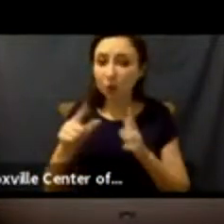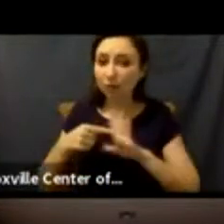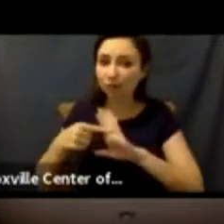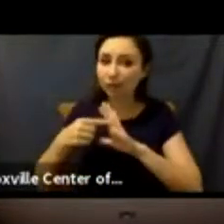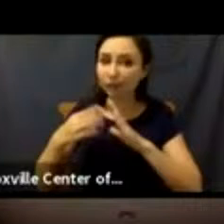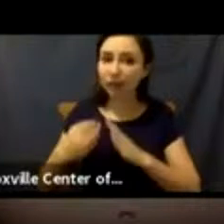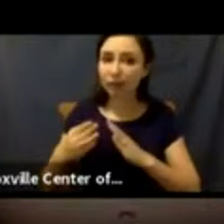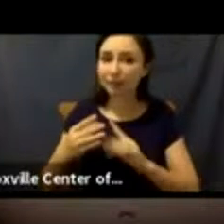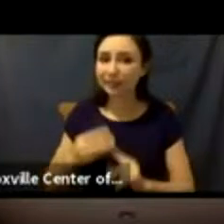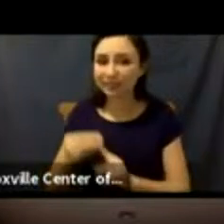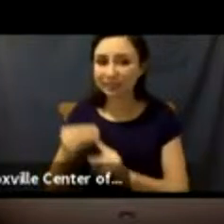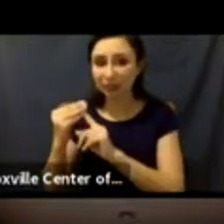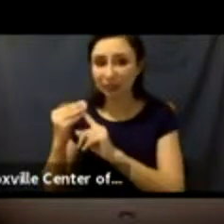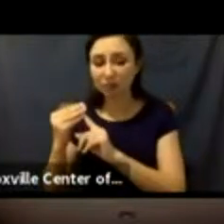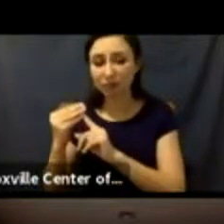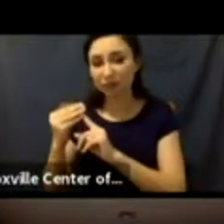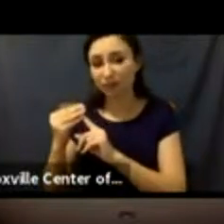for